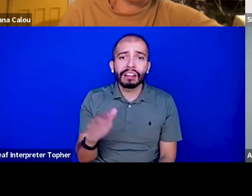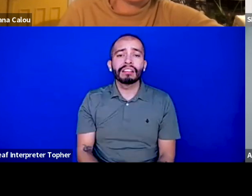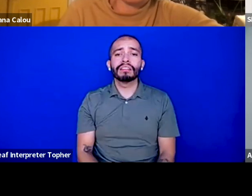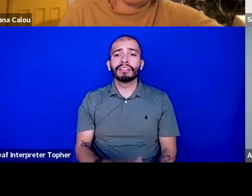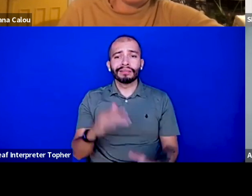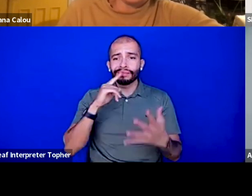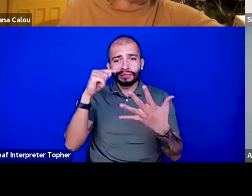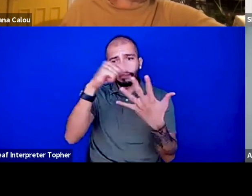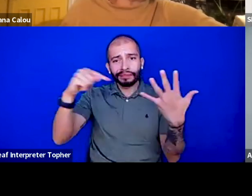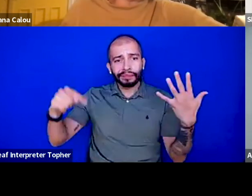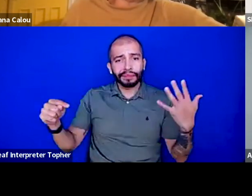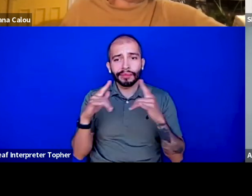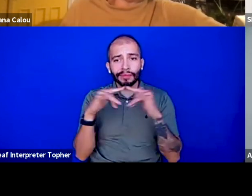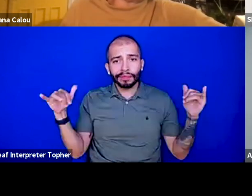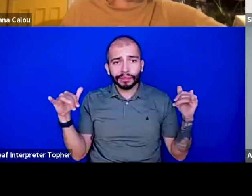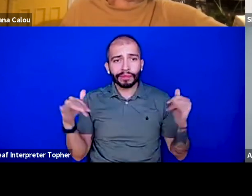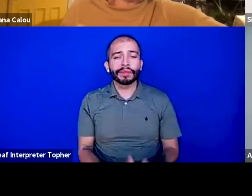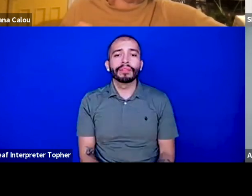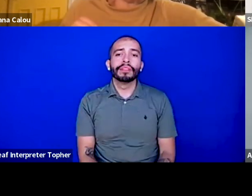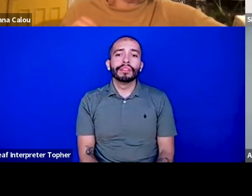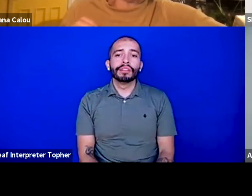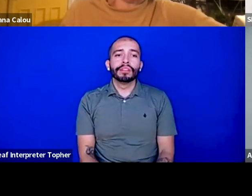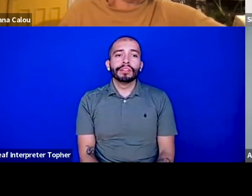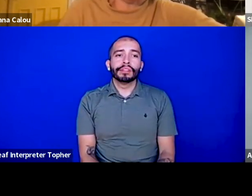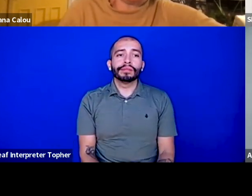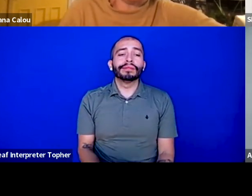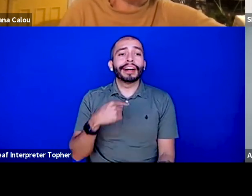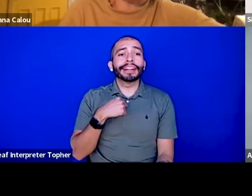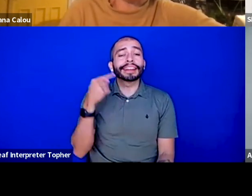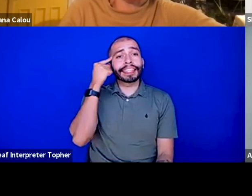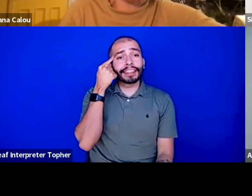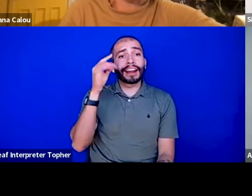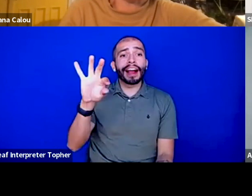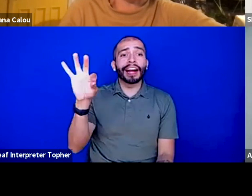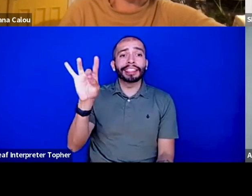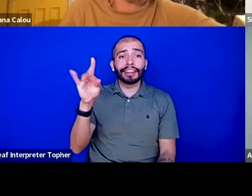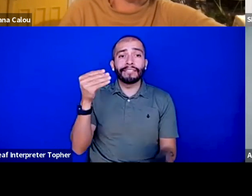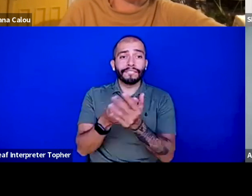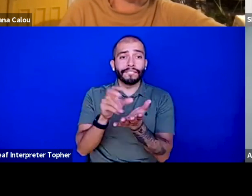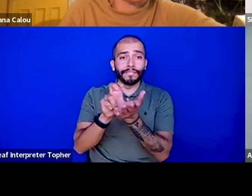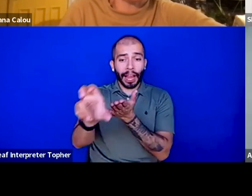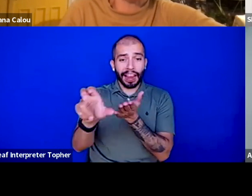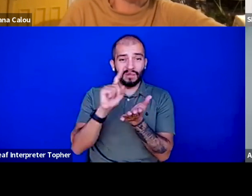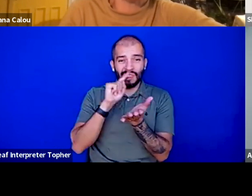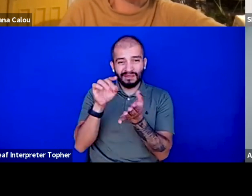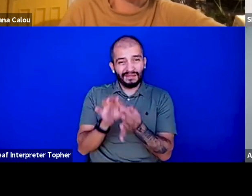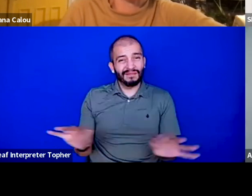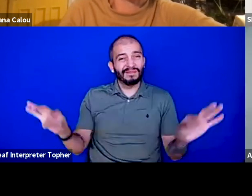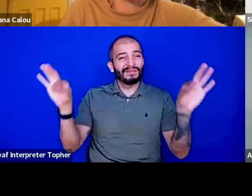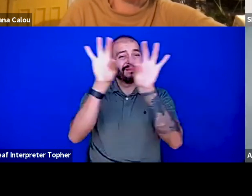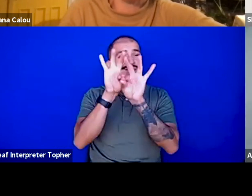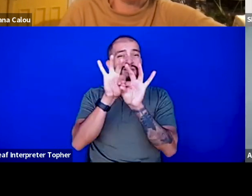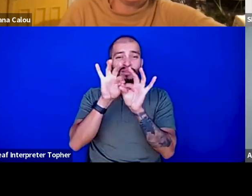supportive. I think that 988 funding could play a key role in demanding some emergency infrastructure that does not rely on police and